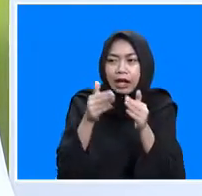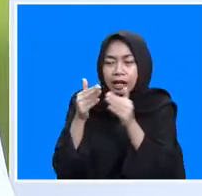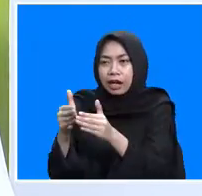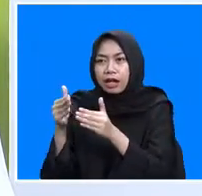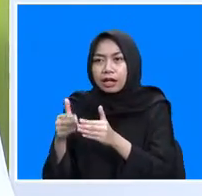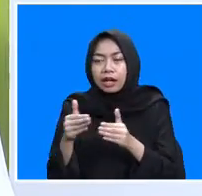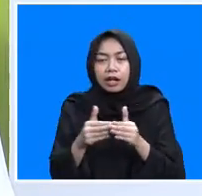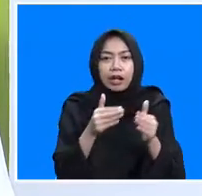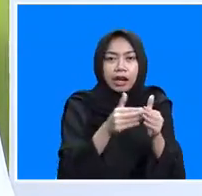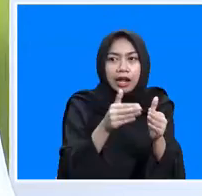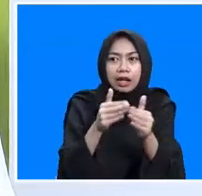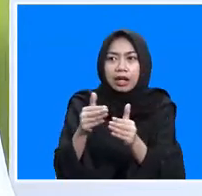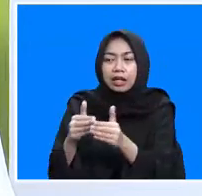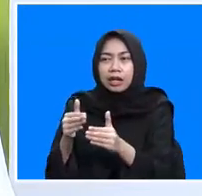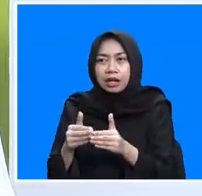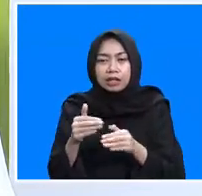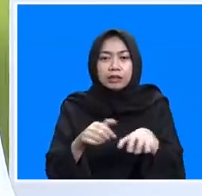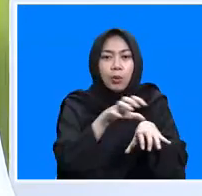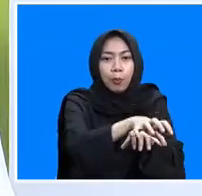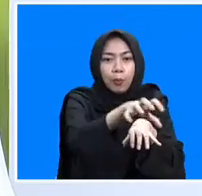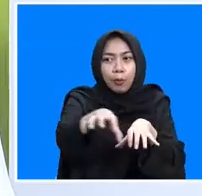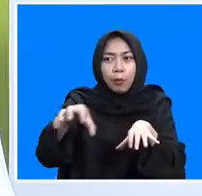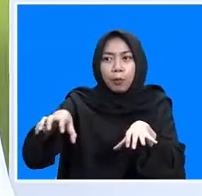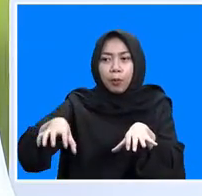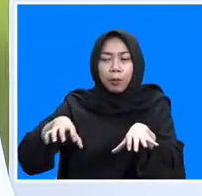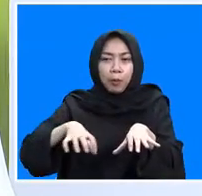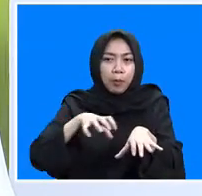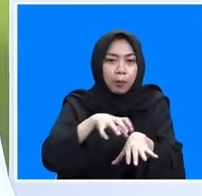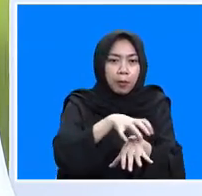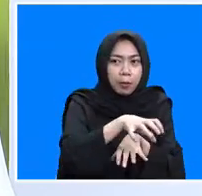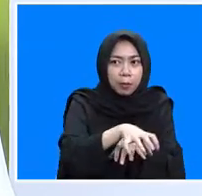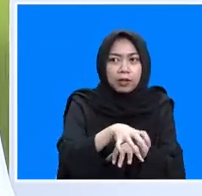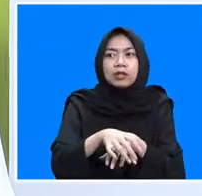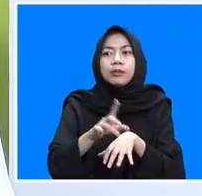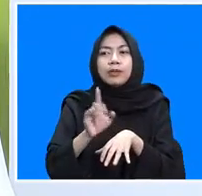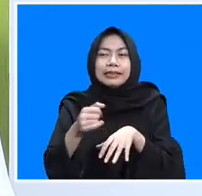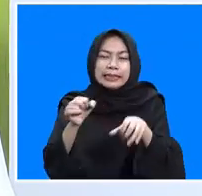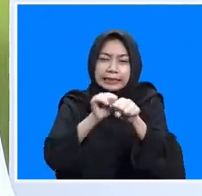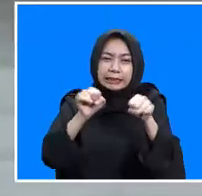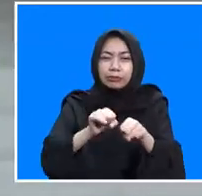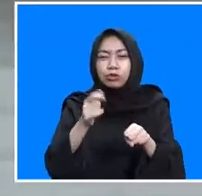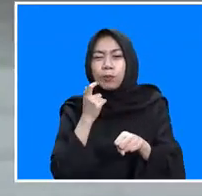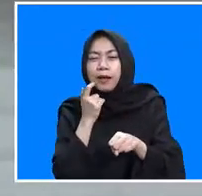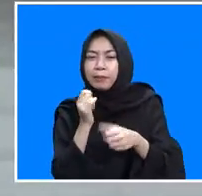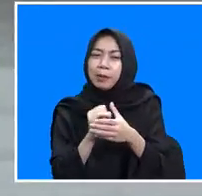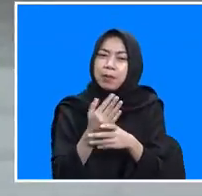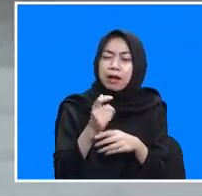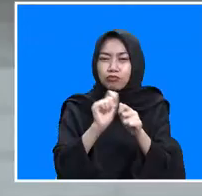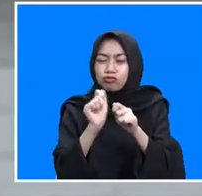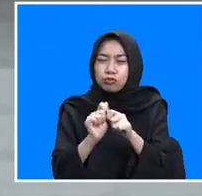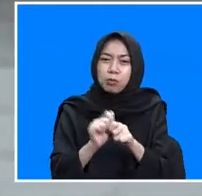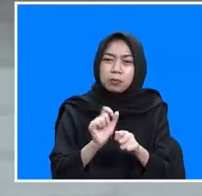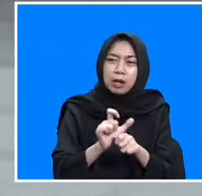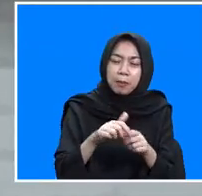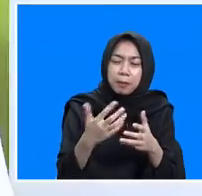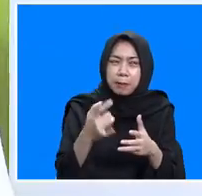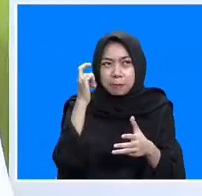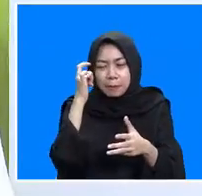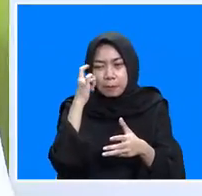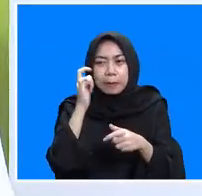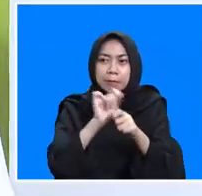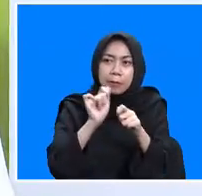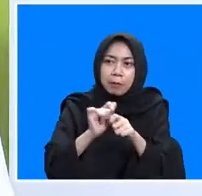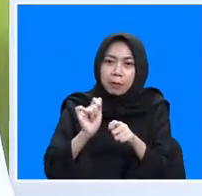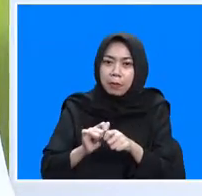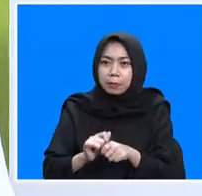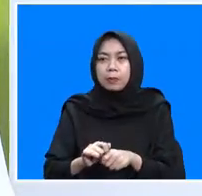diverse groups, those high-performing school leavers into the system. You know, so we are doing things on the